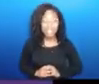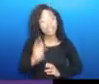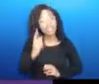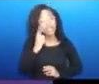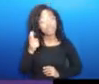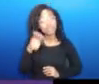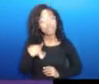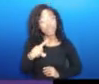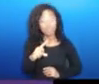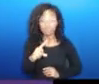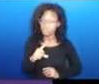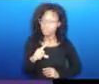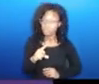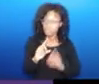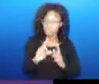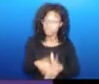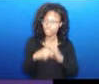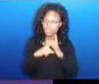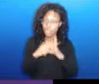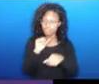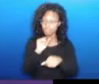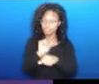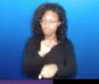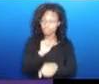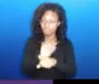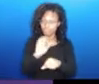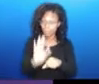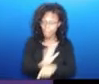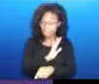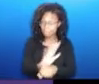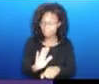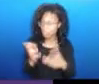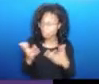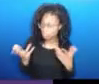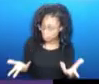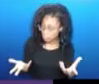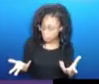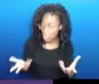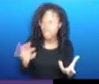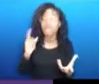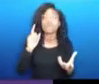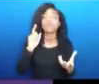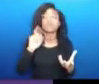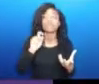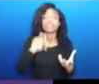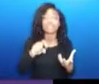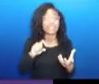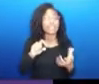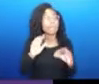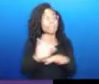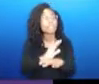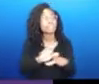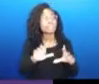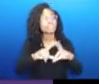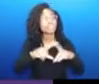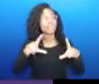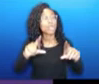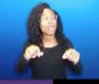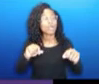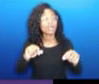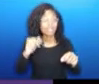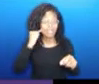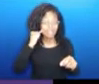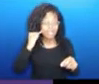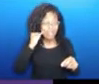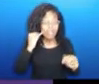are entrepreneurs or self-employed, you need to have a business plan if you are going to become